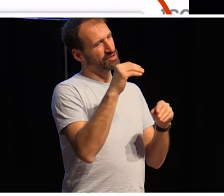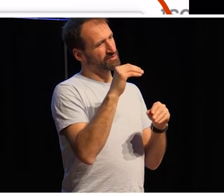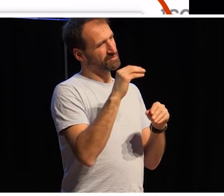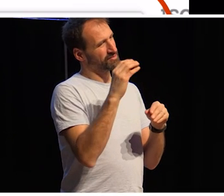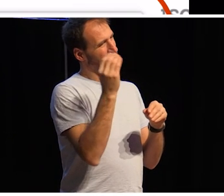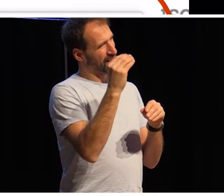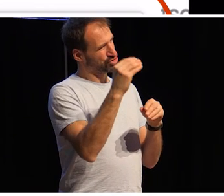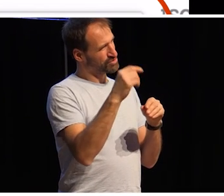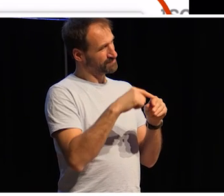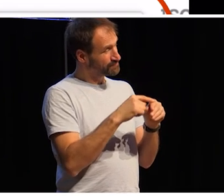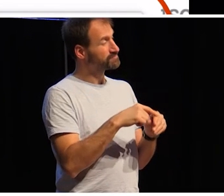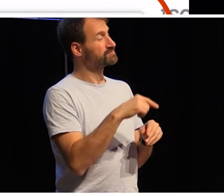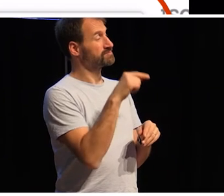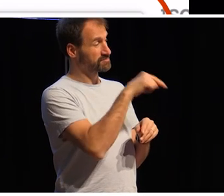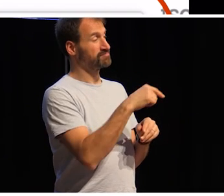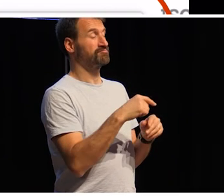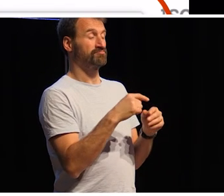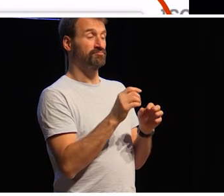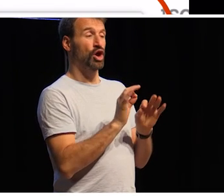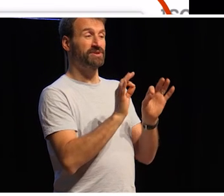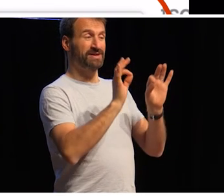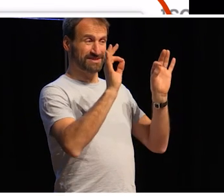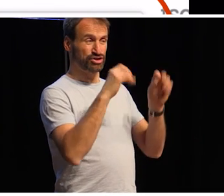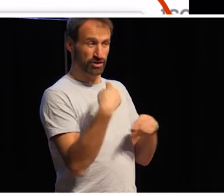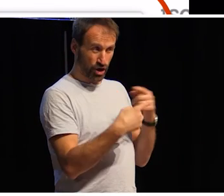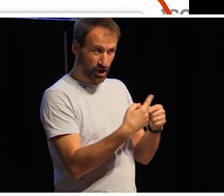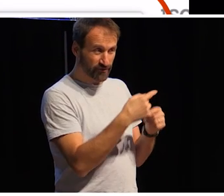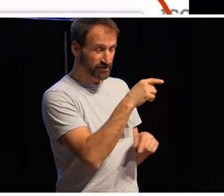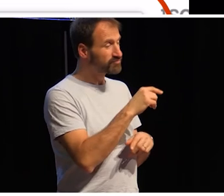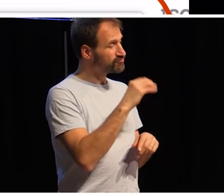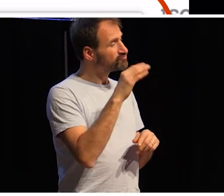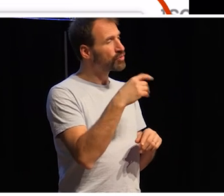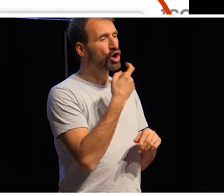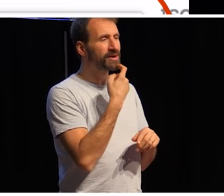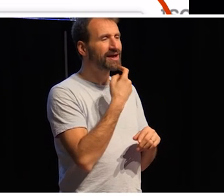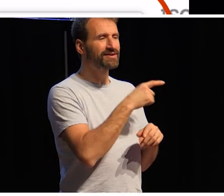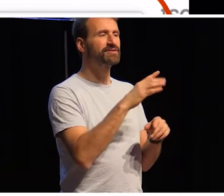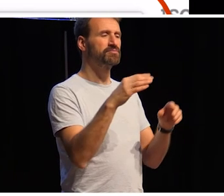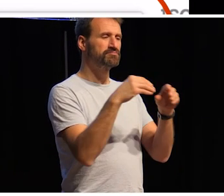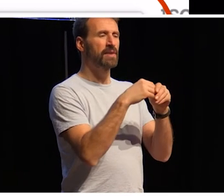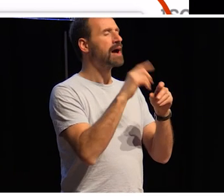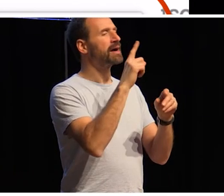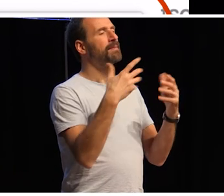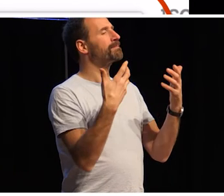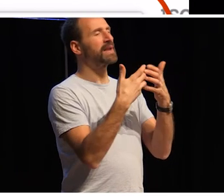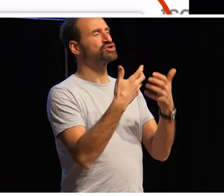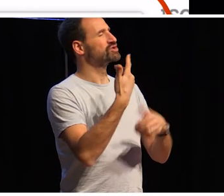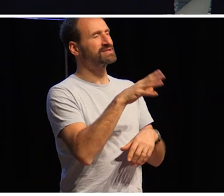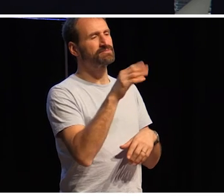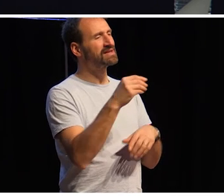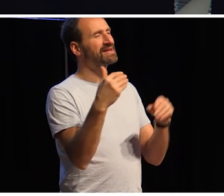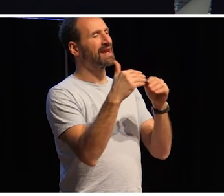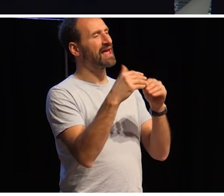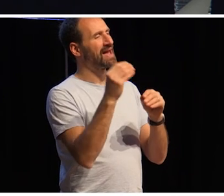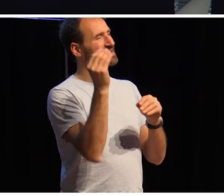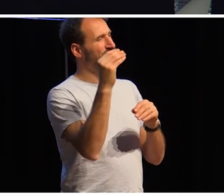times, and eventually it's run with an object that matches nothing in the inline cache. So the compiler says, let's deoptimize, let's